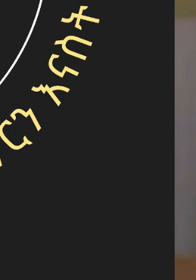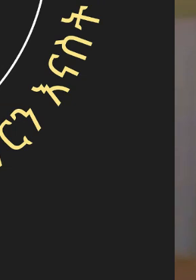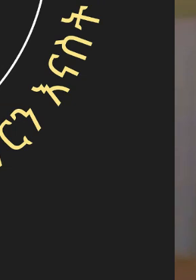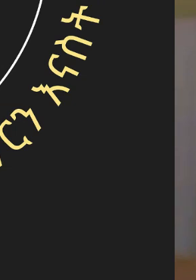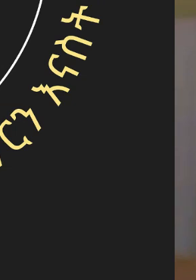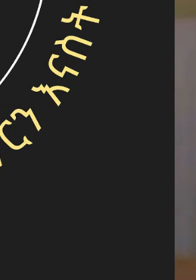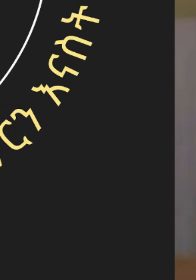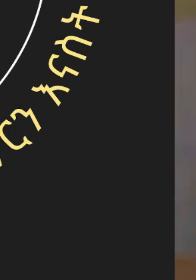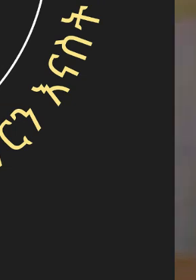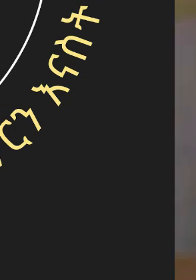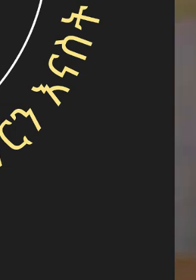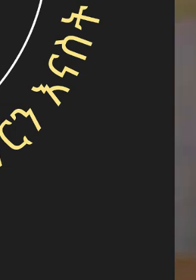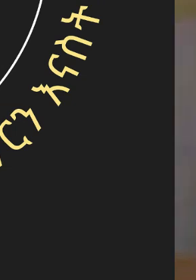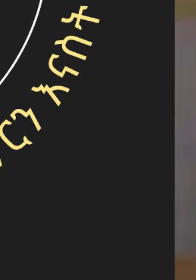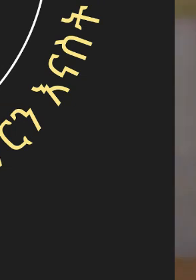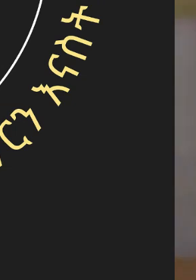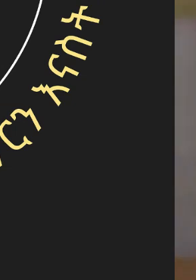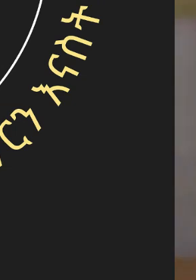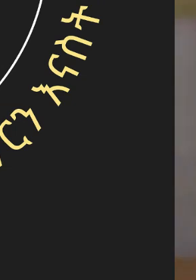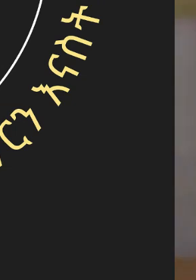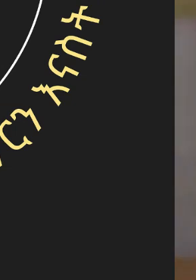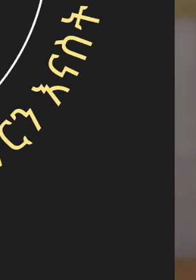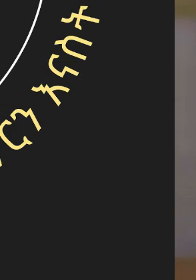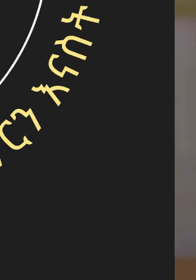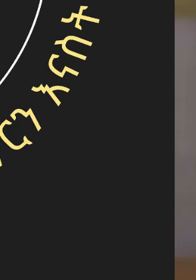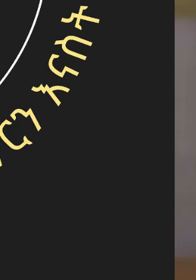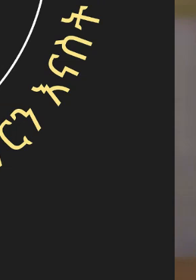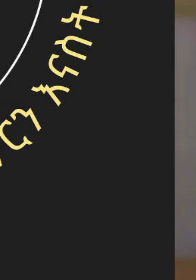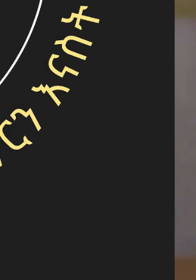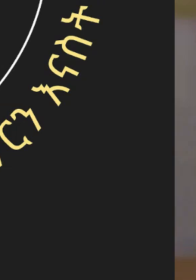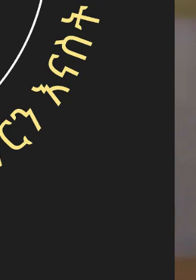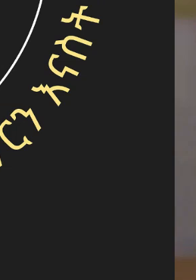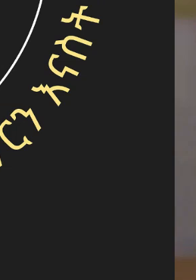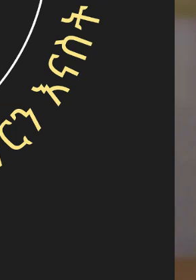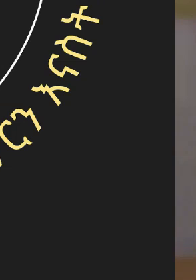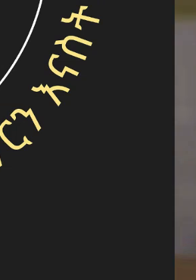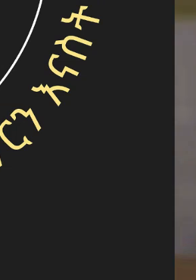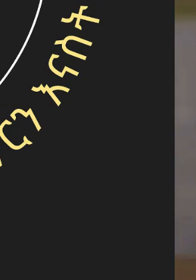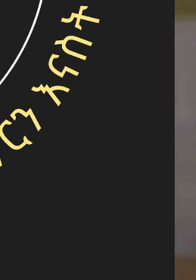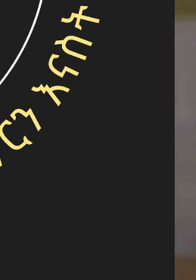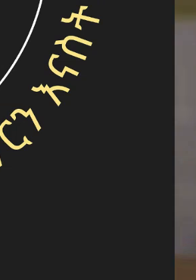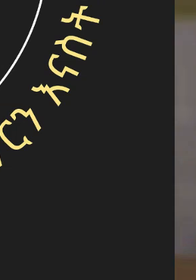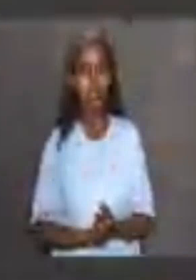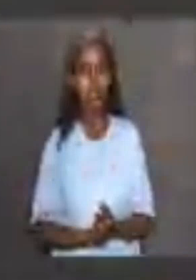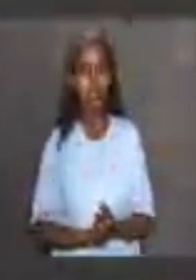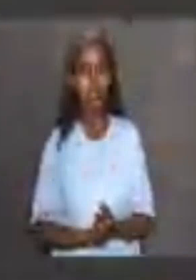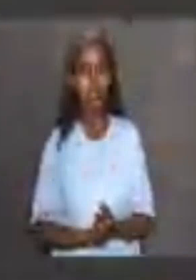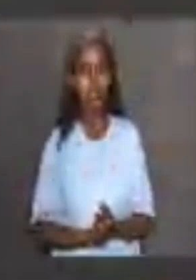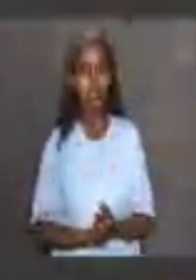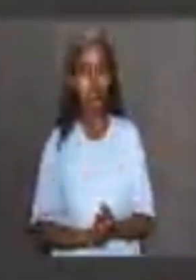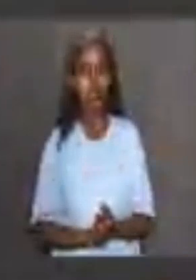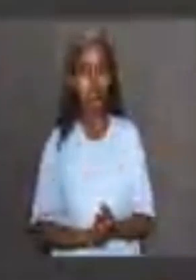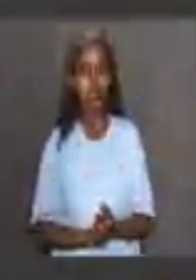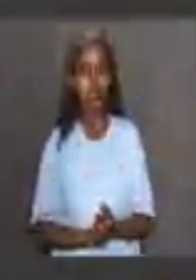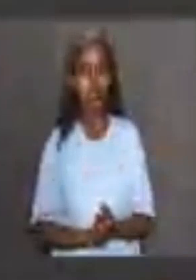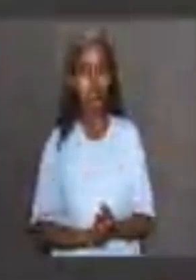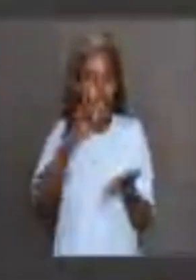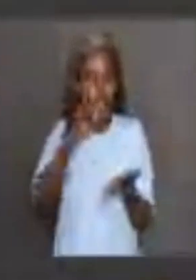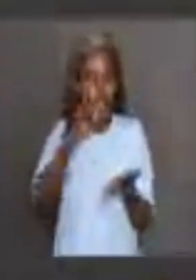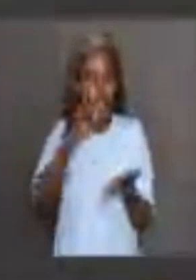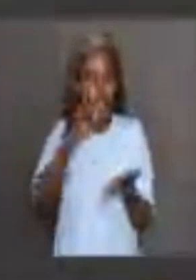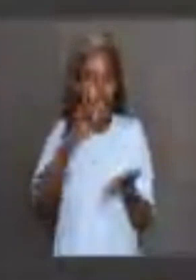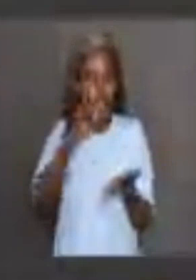These decimals are irrational numbers. A decimal number